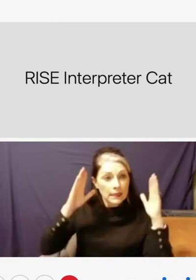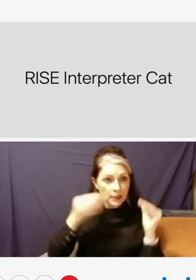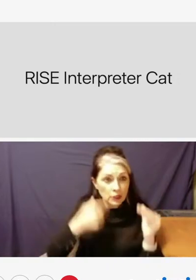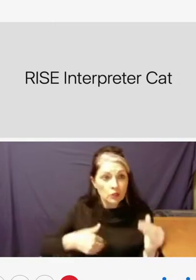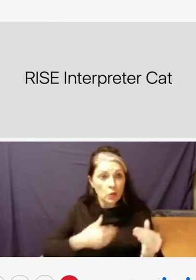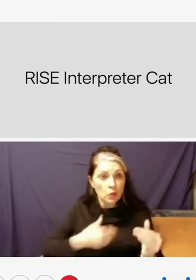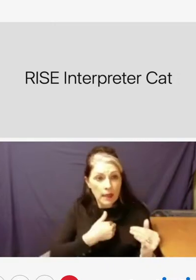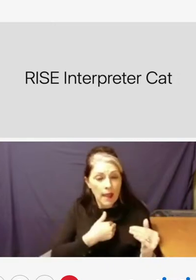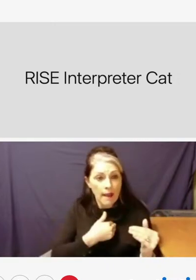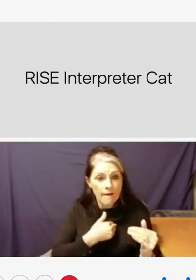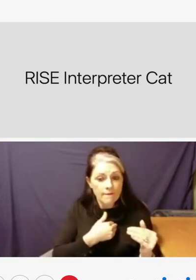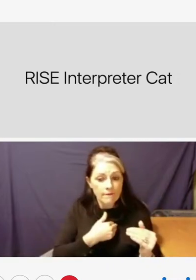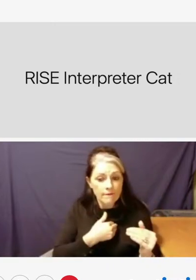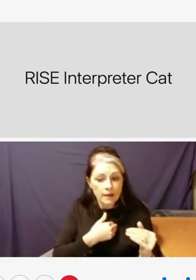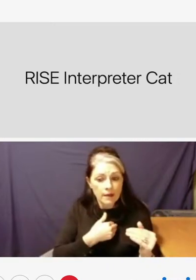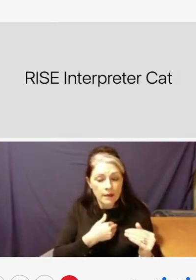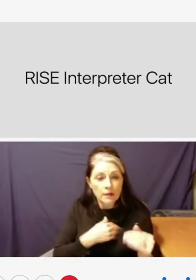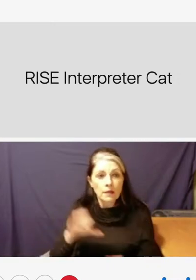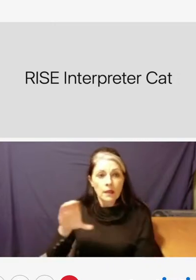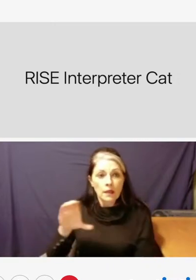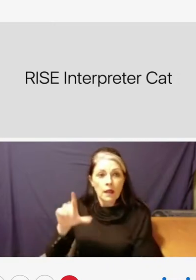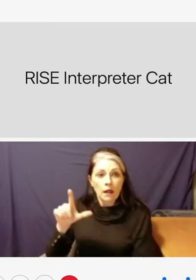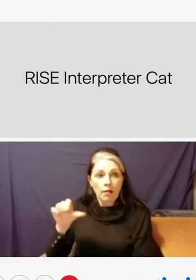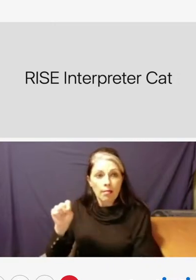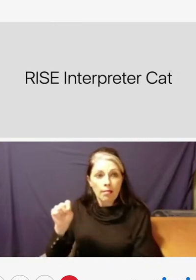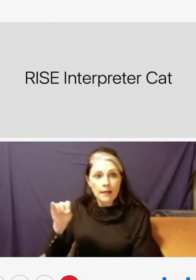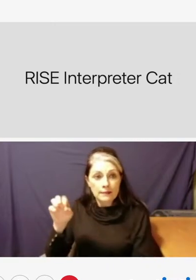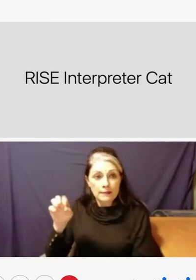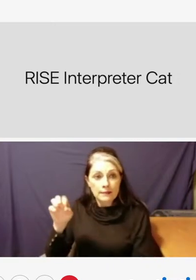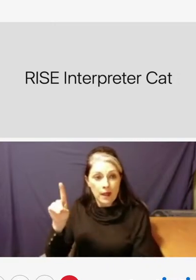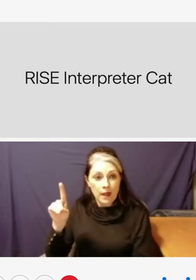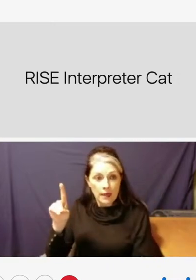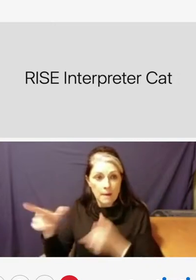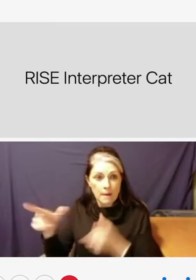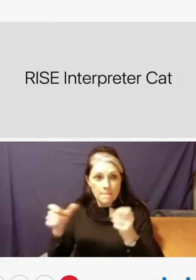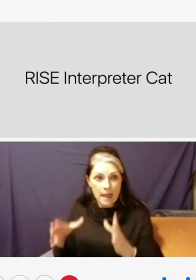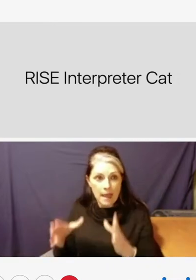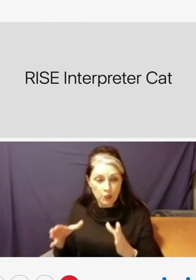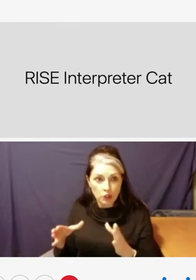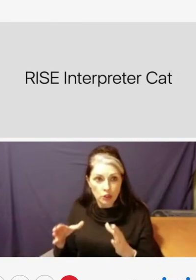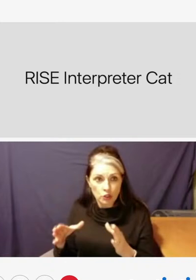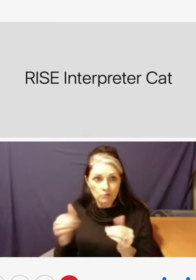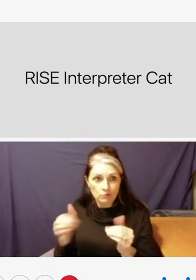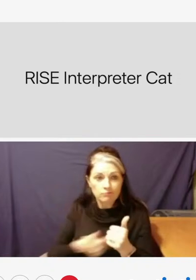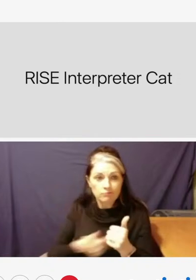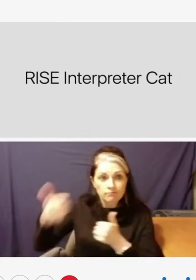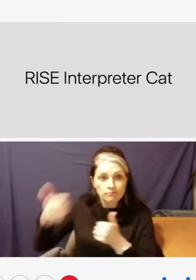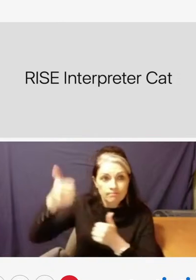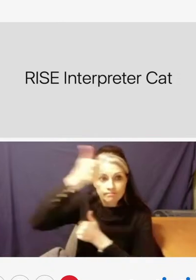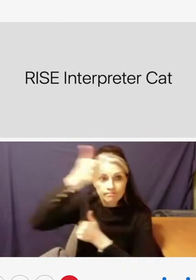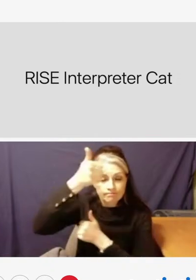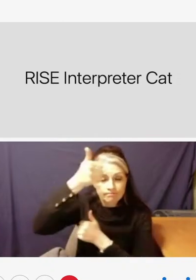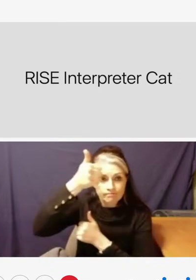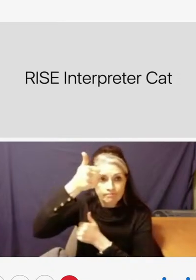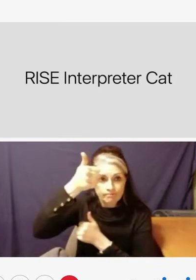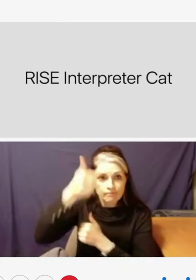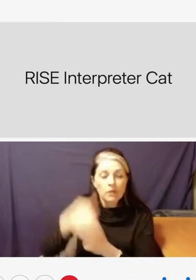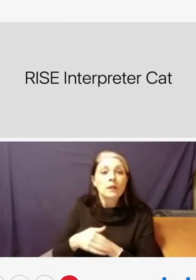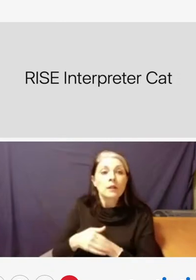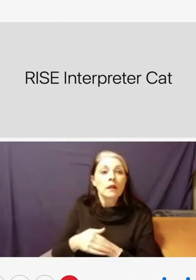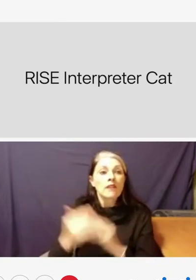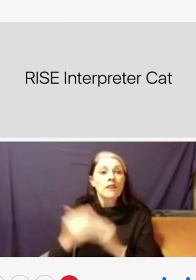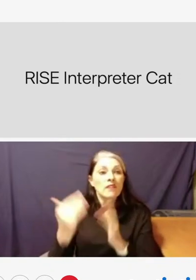classified managers know all the division heads all the department heads to put this on their agendas uh to